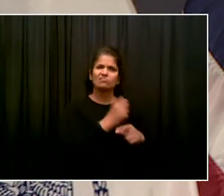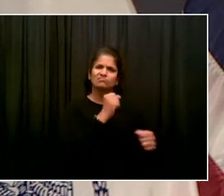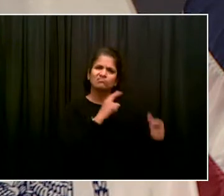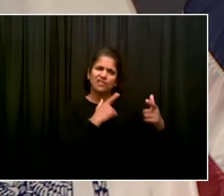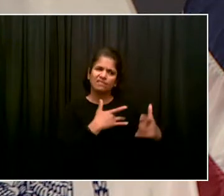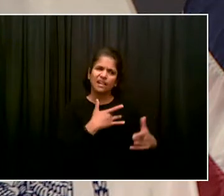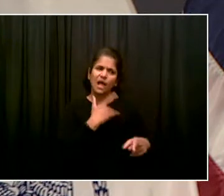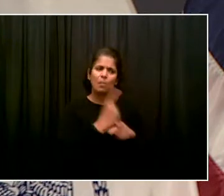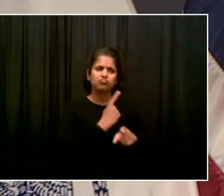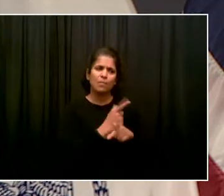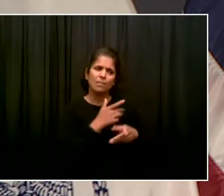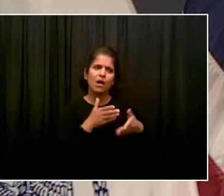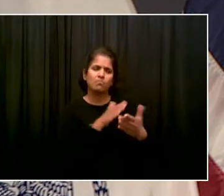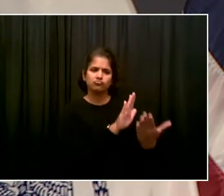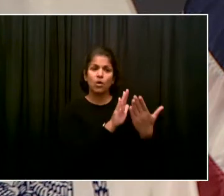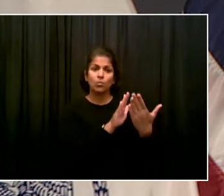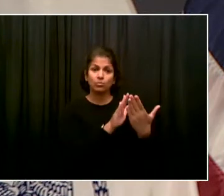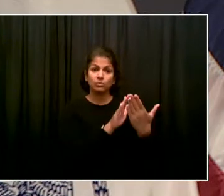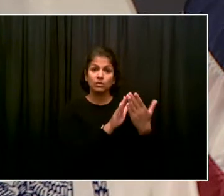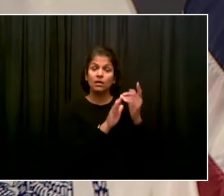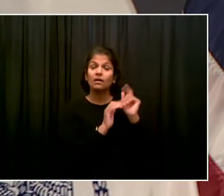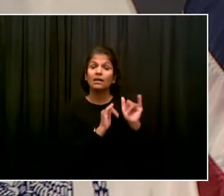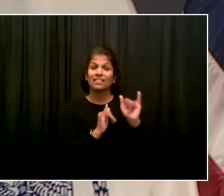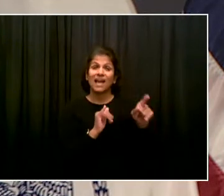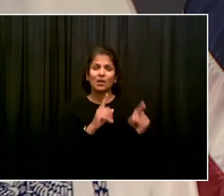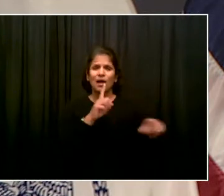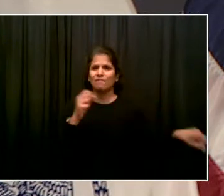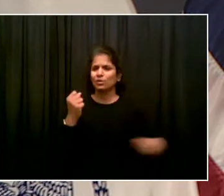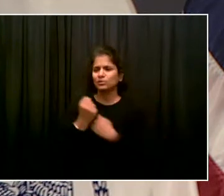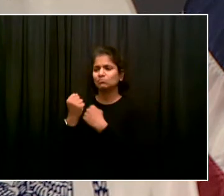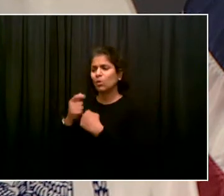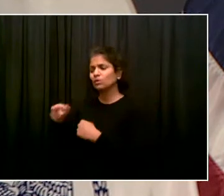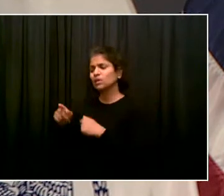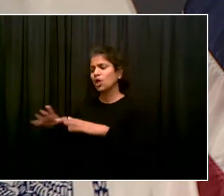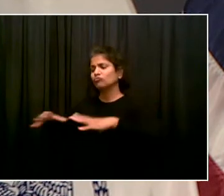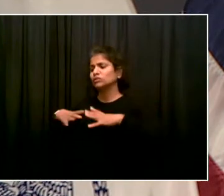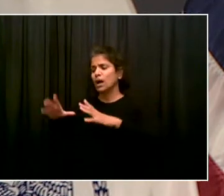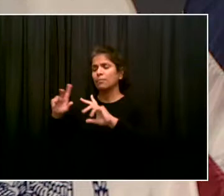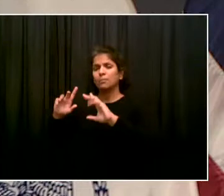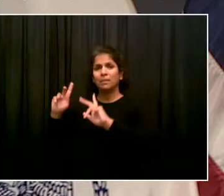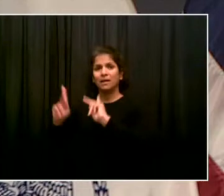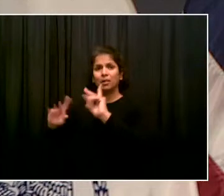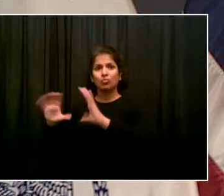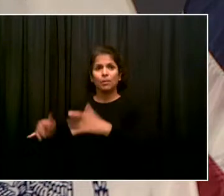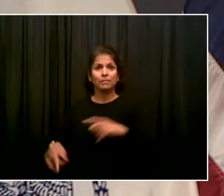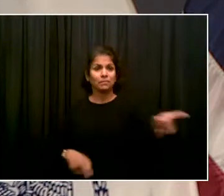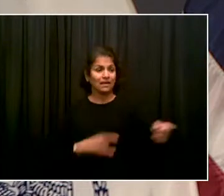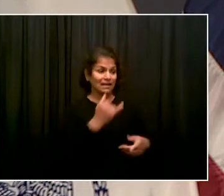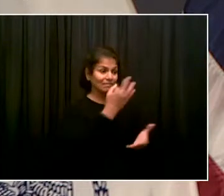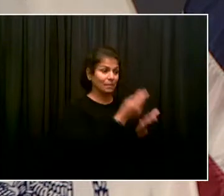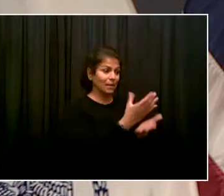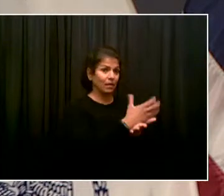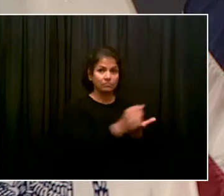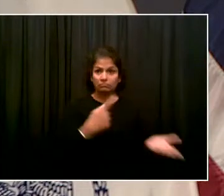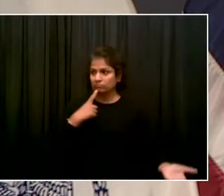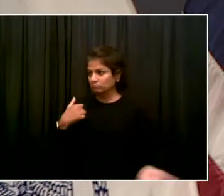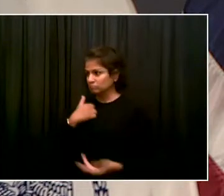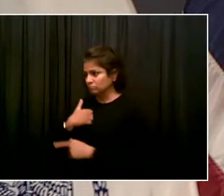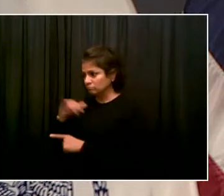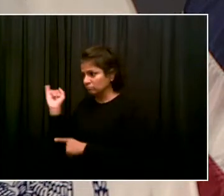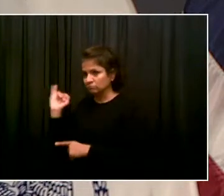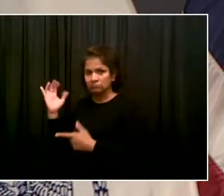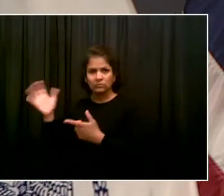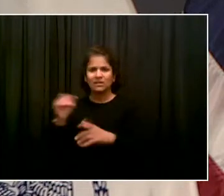there for the retirees in the long term. The worst of all worlds was people not having reliable health care in the future. But of